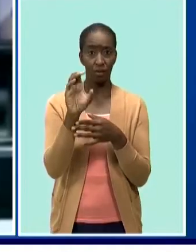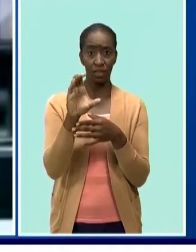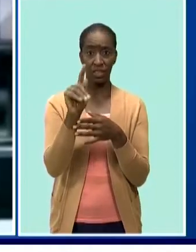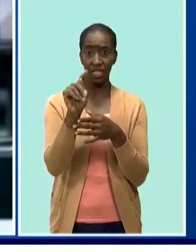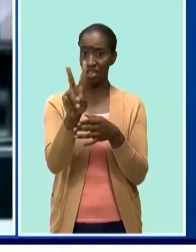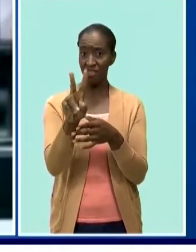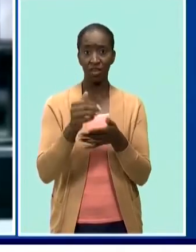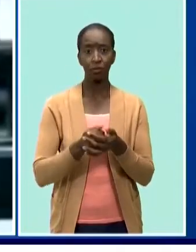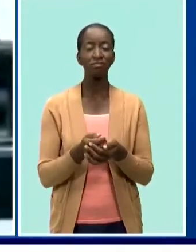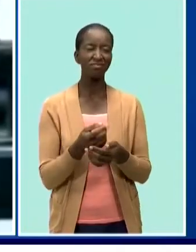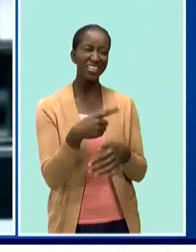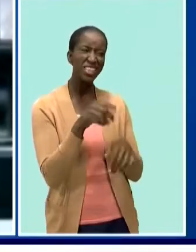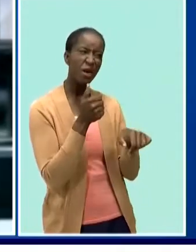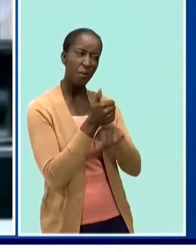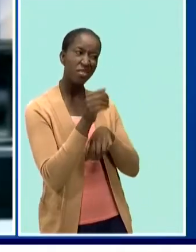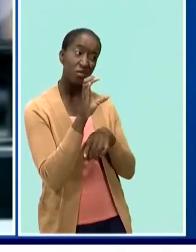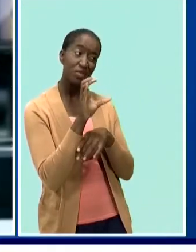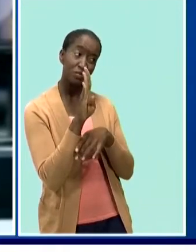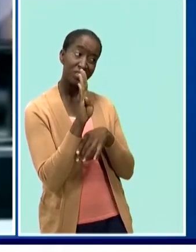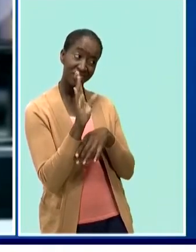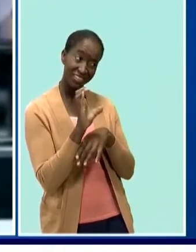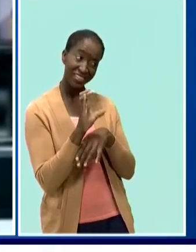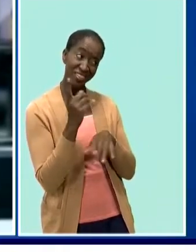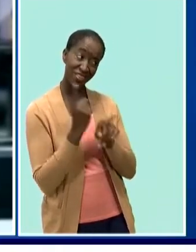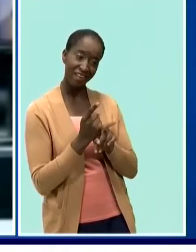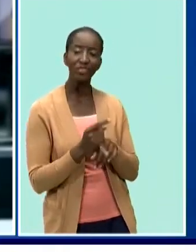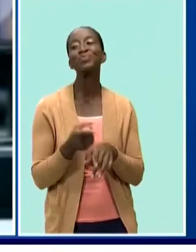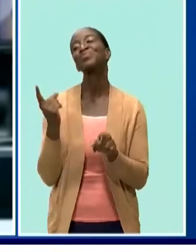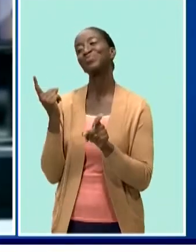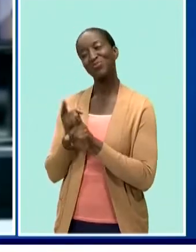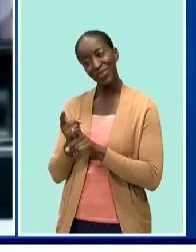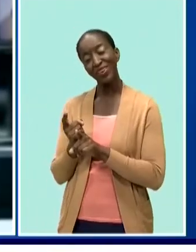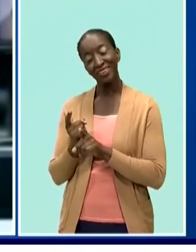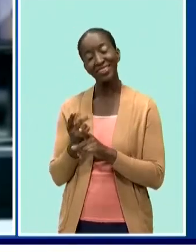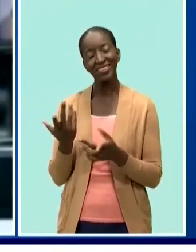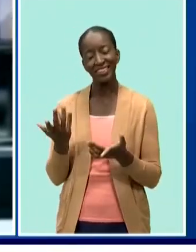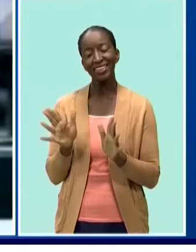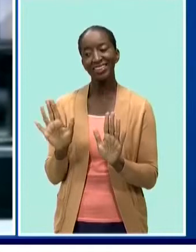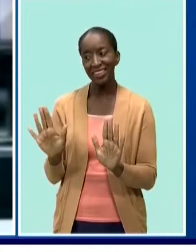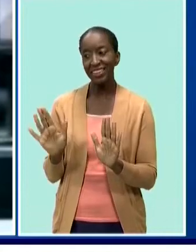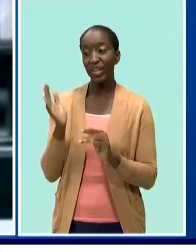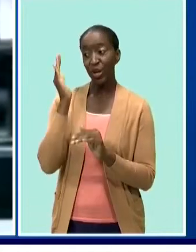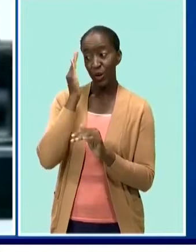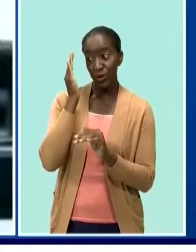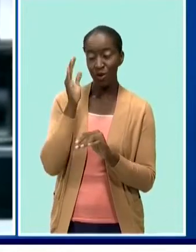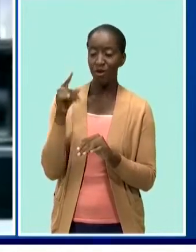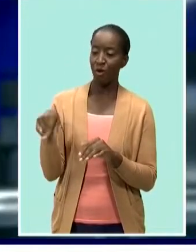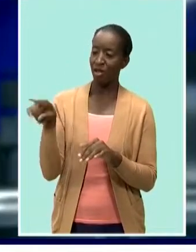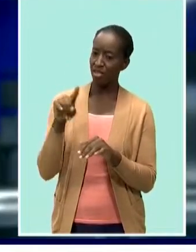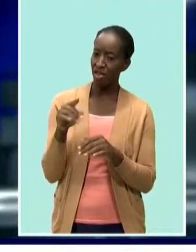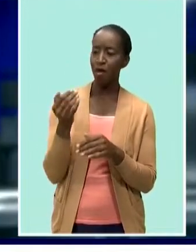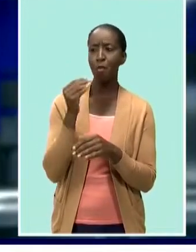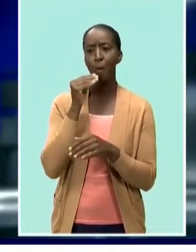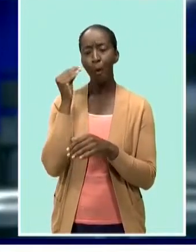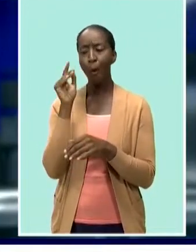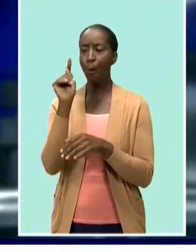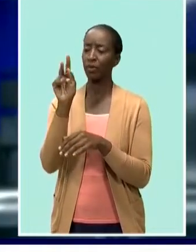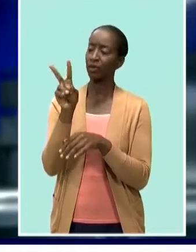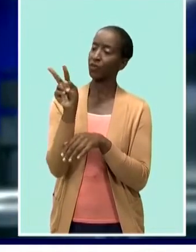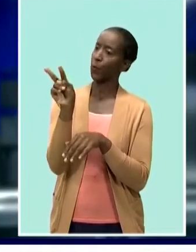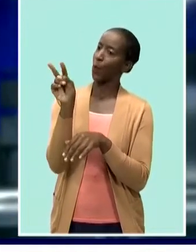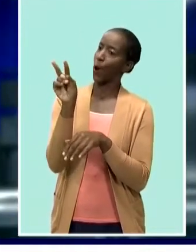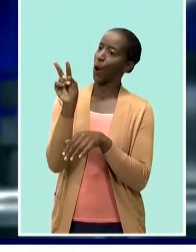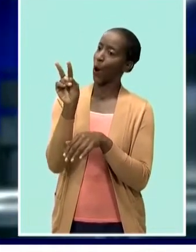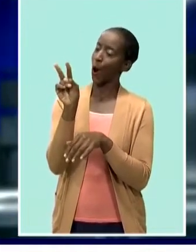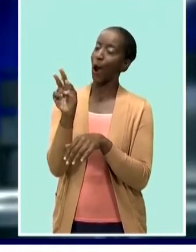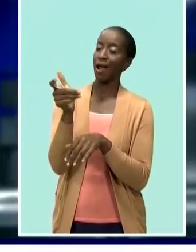bad quality. Of course. But honestly, it's not their fault, because as far as they're concerned, when they changed the channel to TV8, they're seeing a drastic